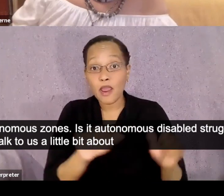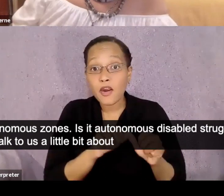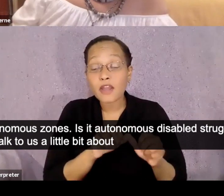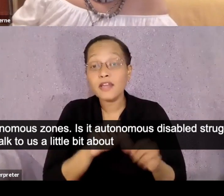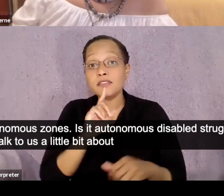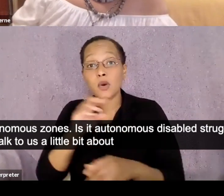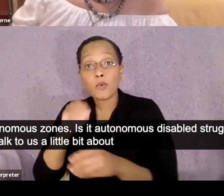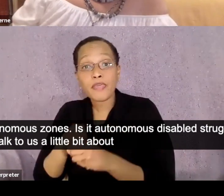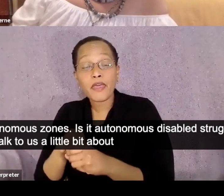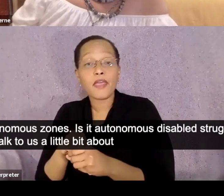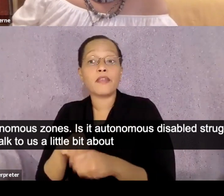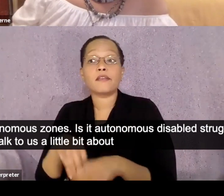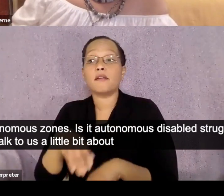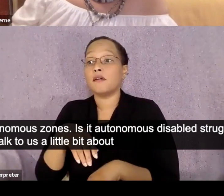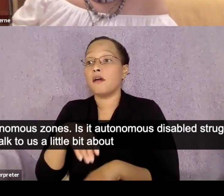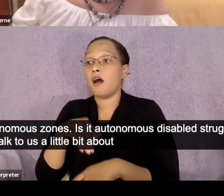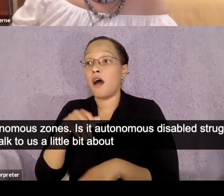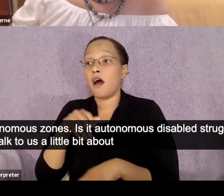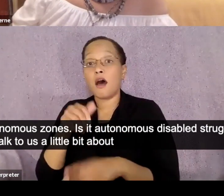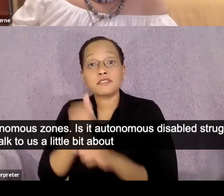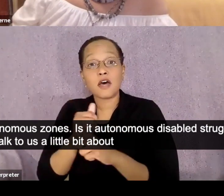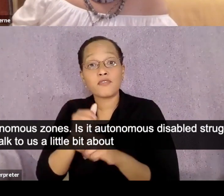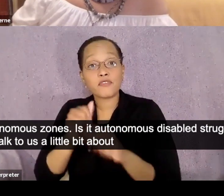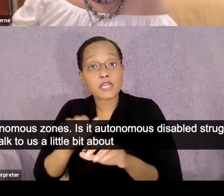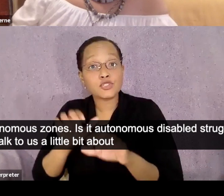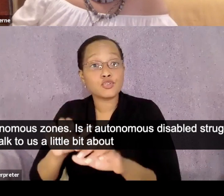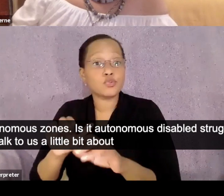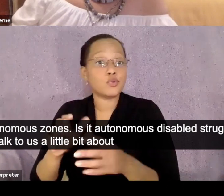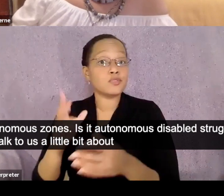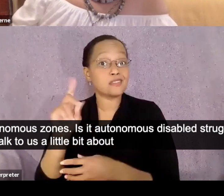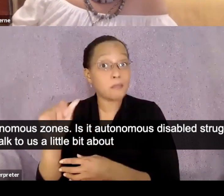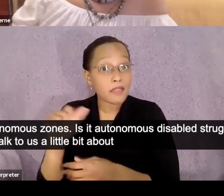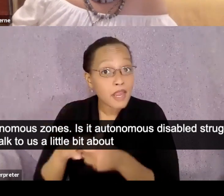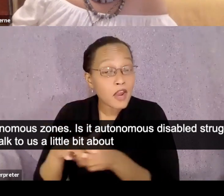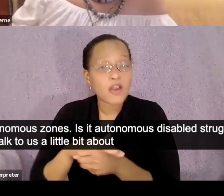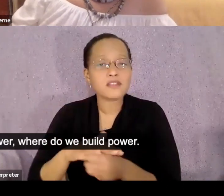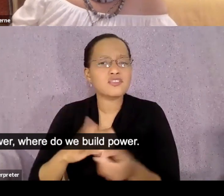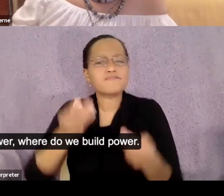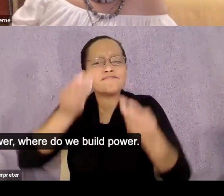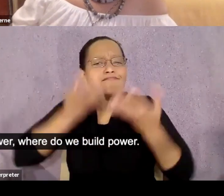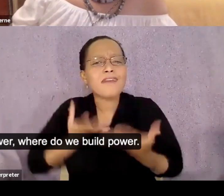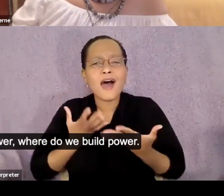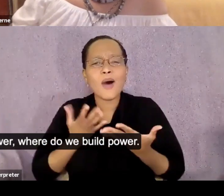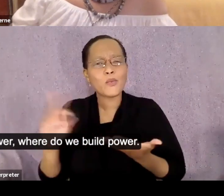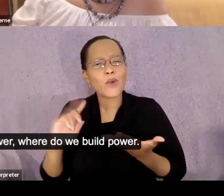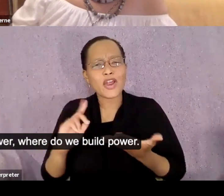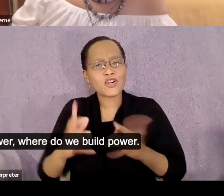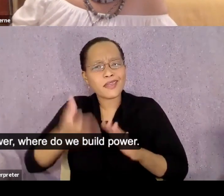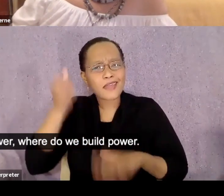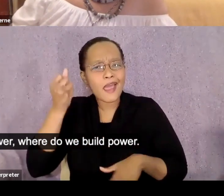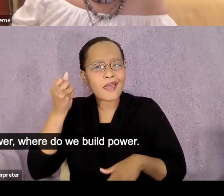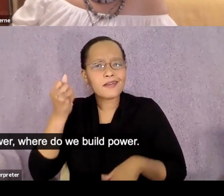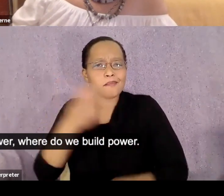you, Leah, just like school us, talk to us a little bit about where do we extract power? Where do